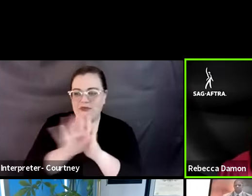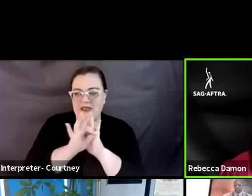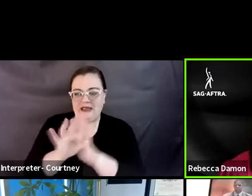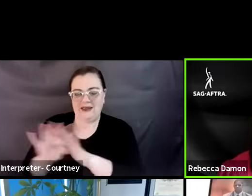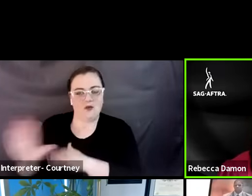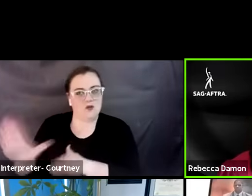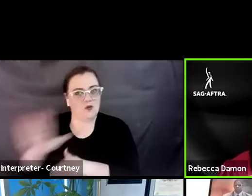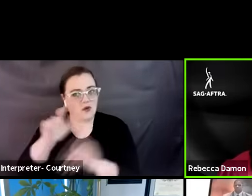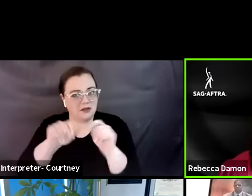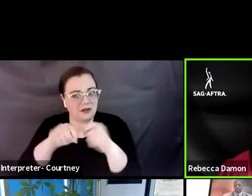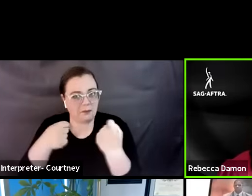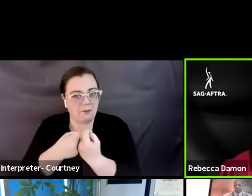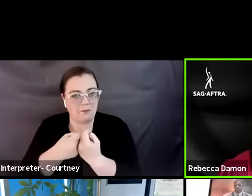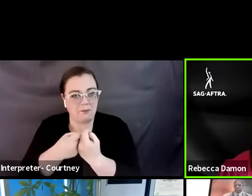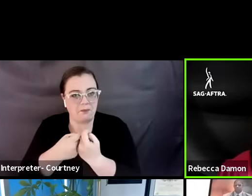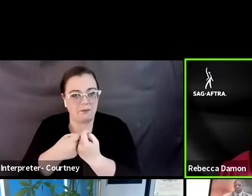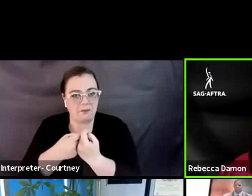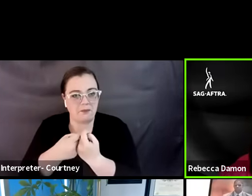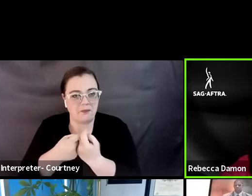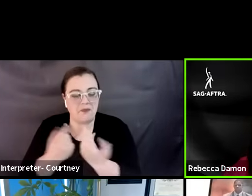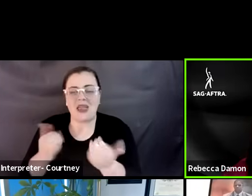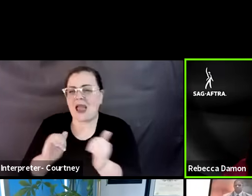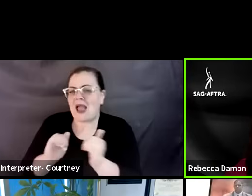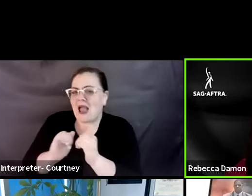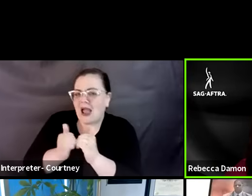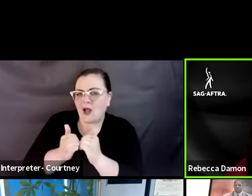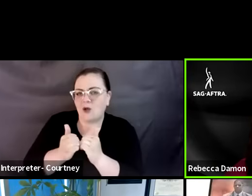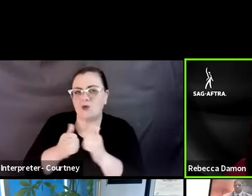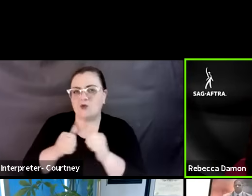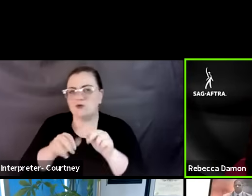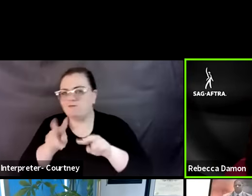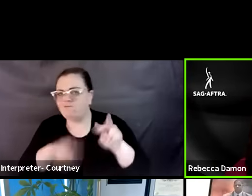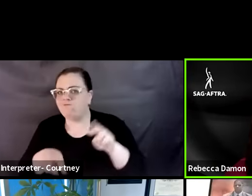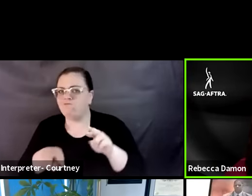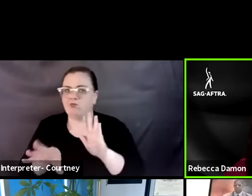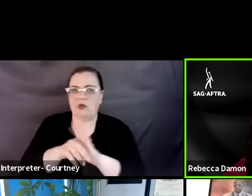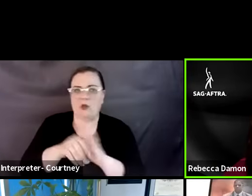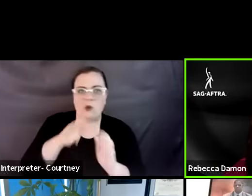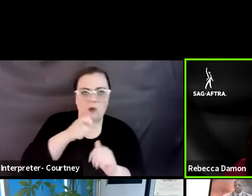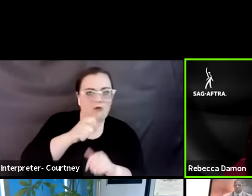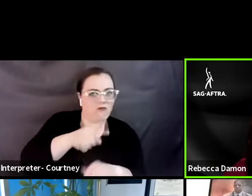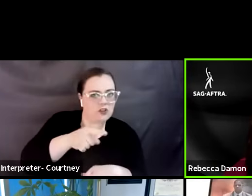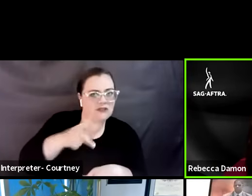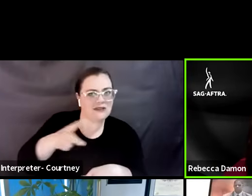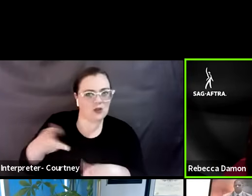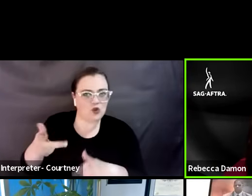time, how do you look at this?